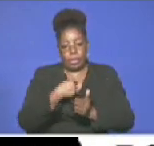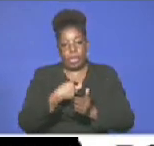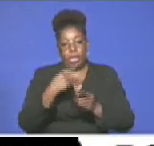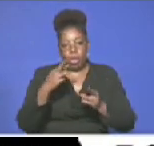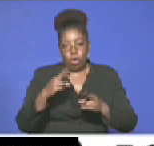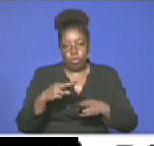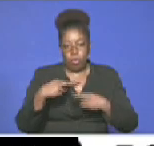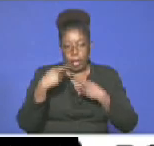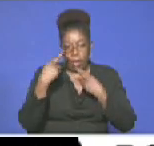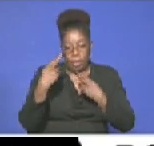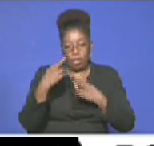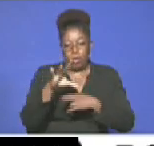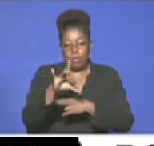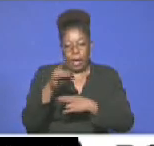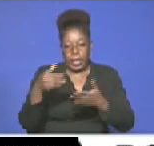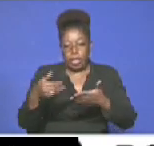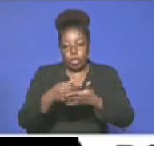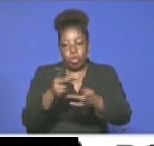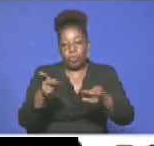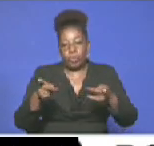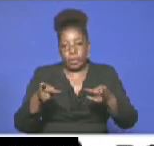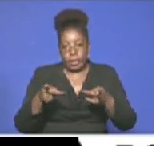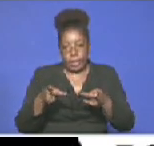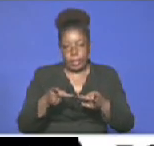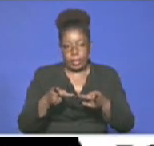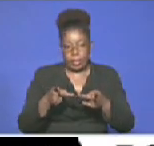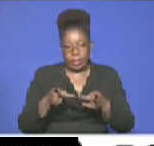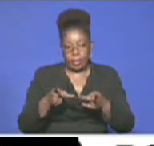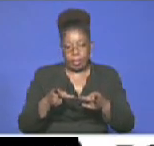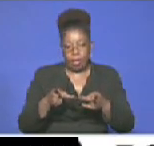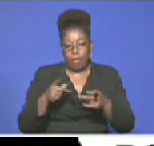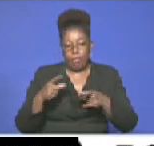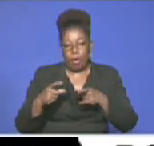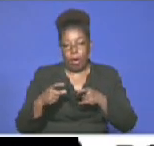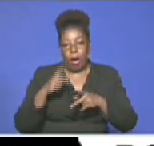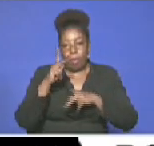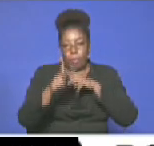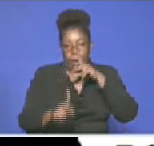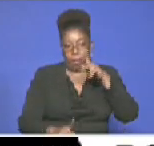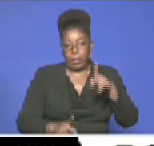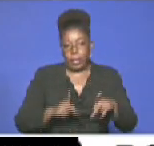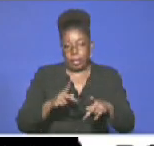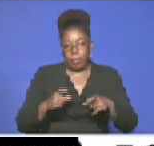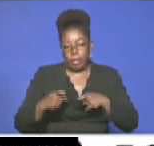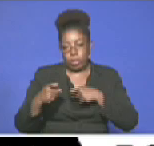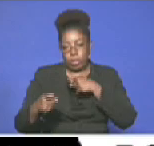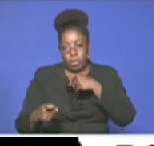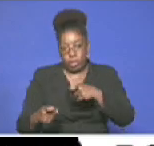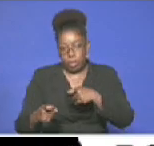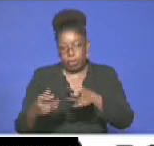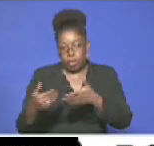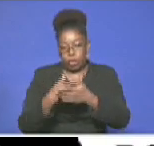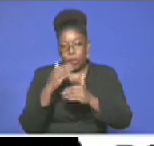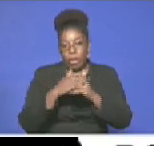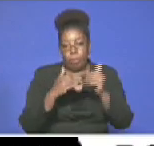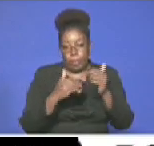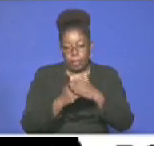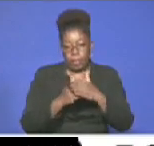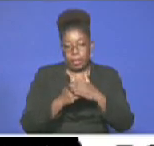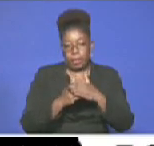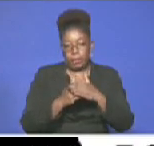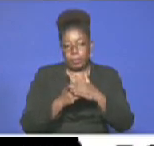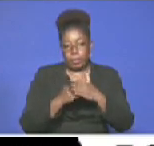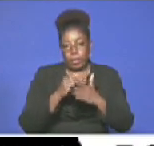some premises, and with the move of the Director of Public Prosecutions, that has freed up a building called the Yandy Building on Thompson